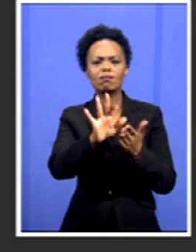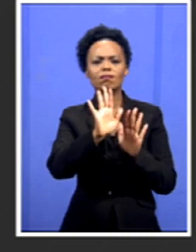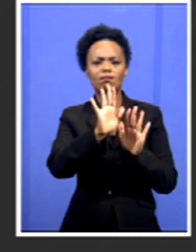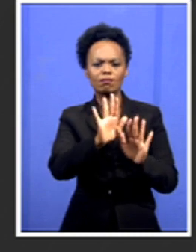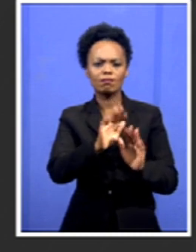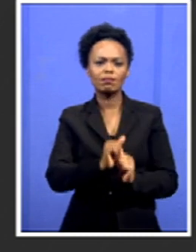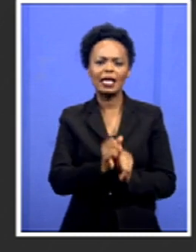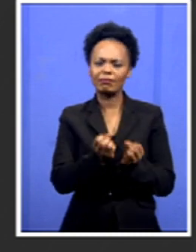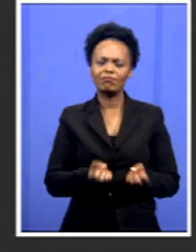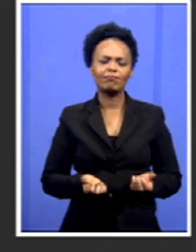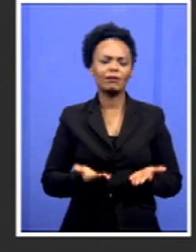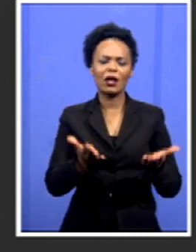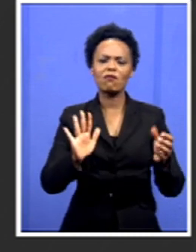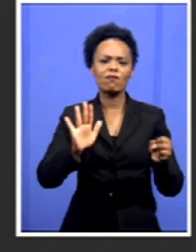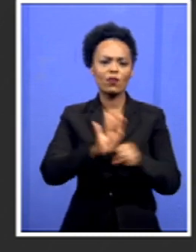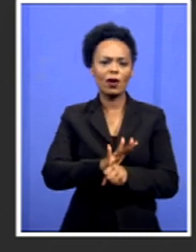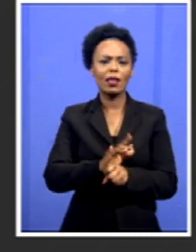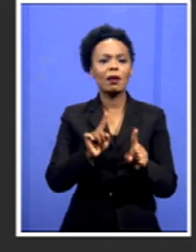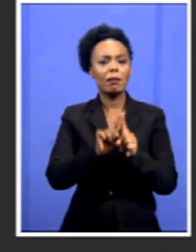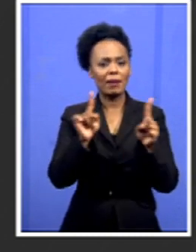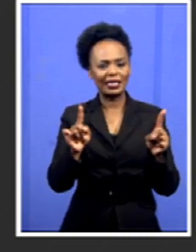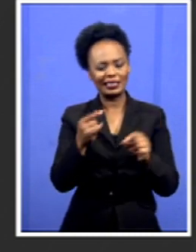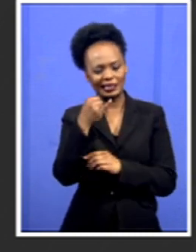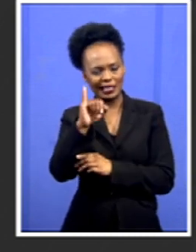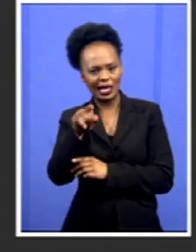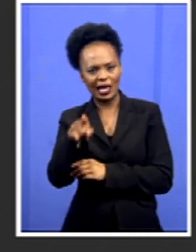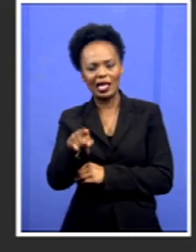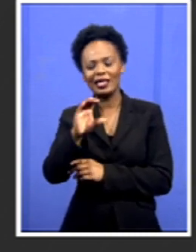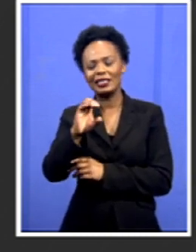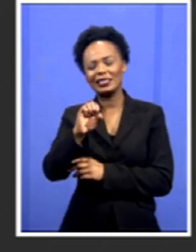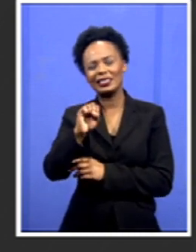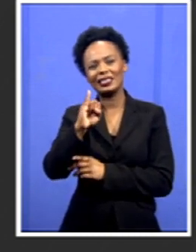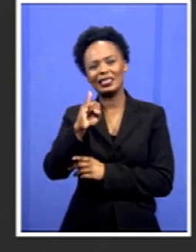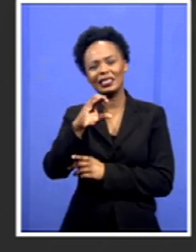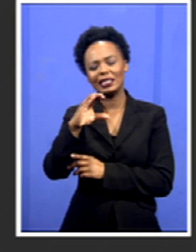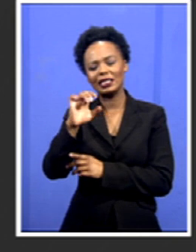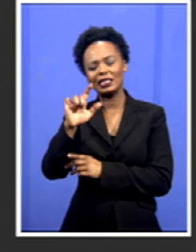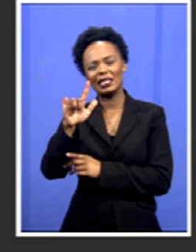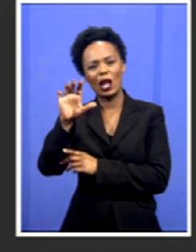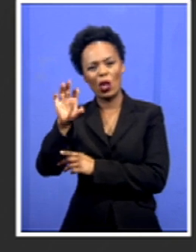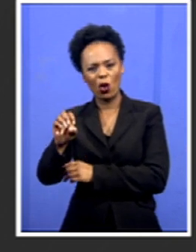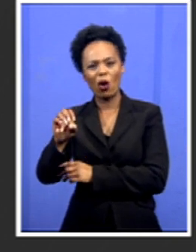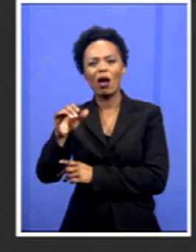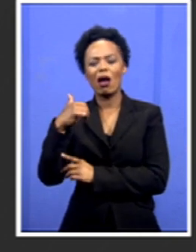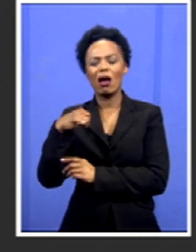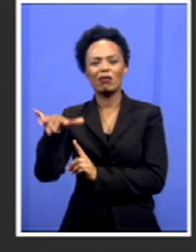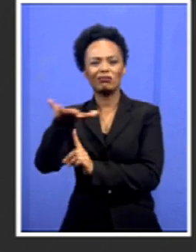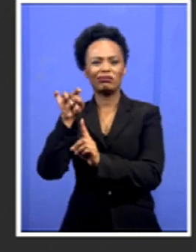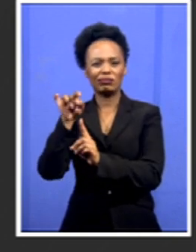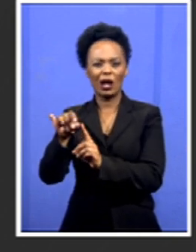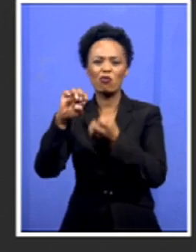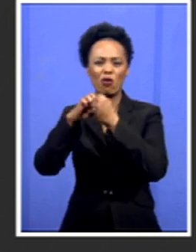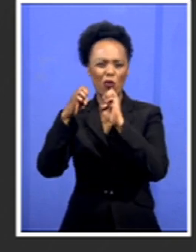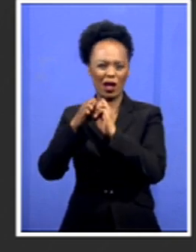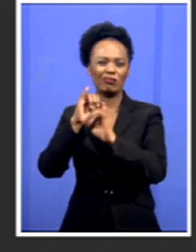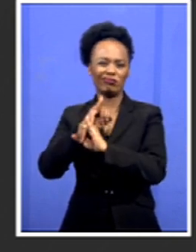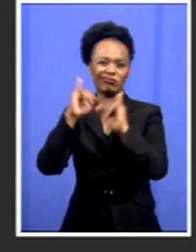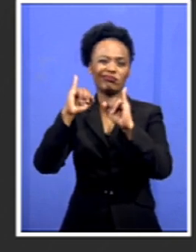fully delivered with services, but a stone's throw away in Citadel, I don't think they're going to have, I think their problems with